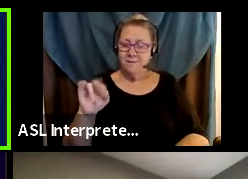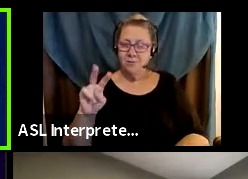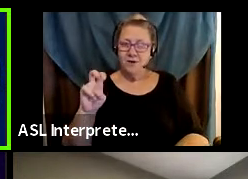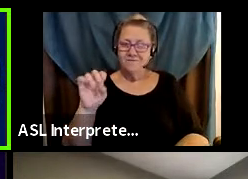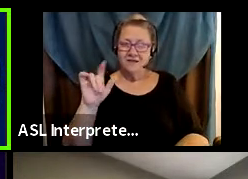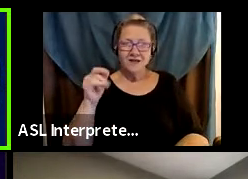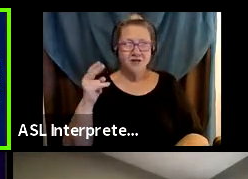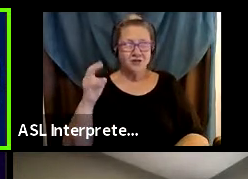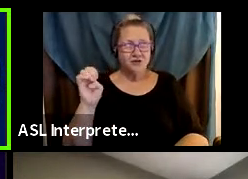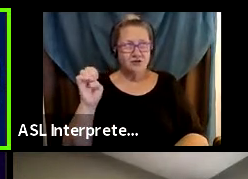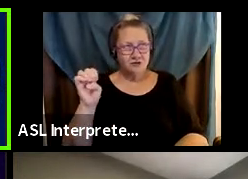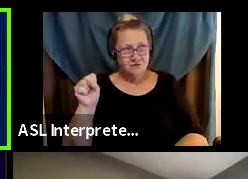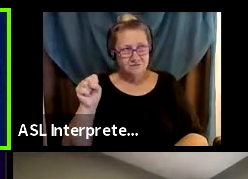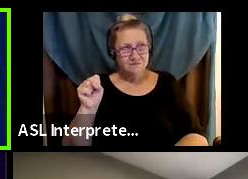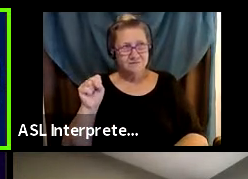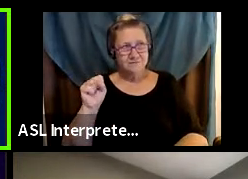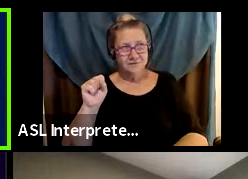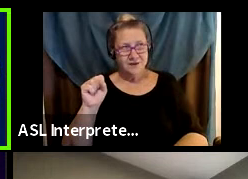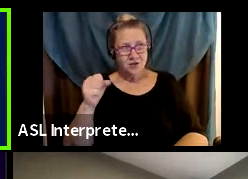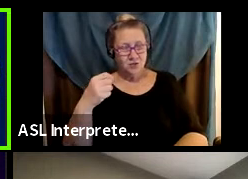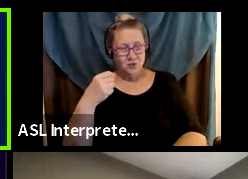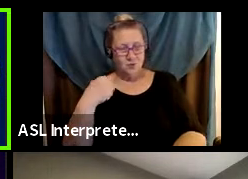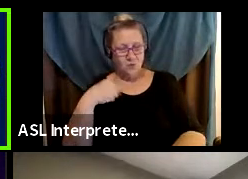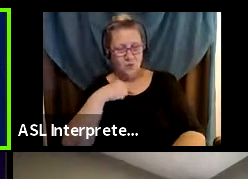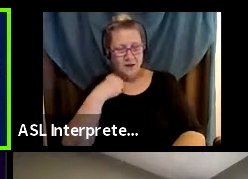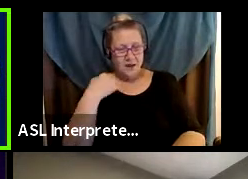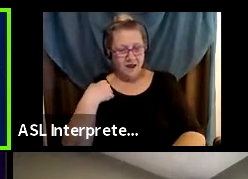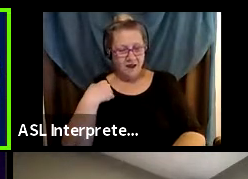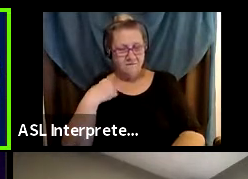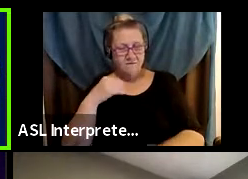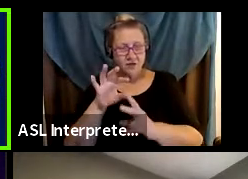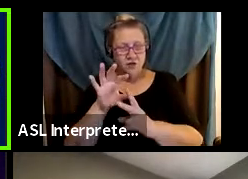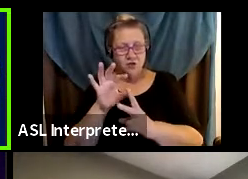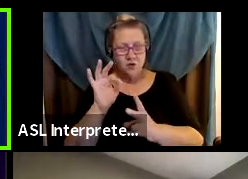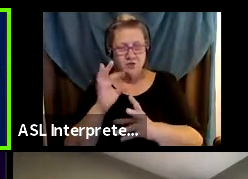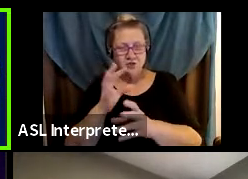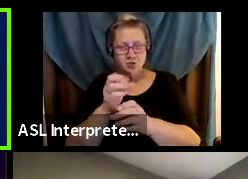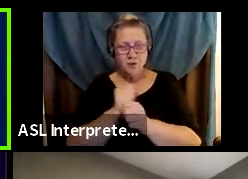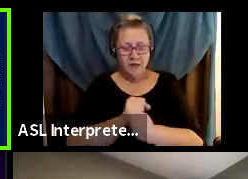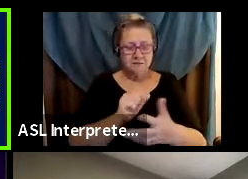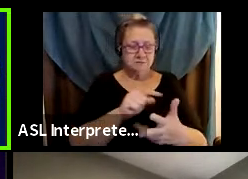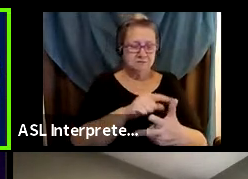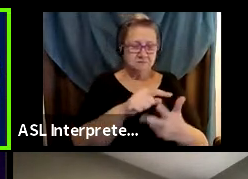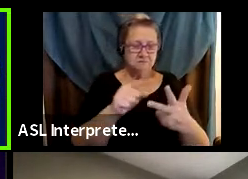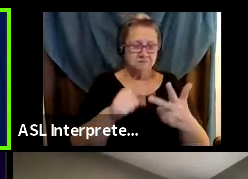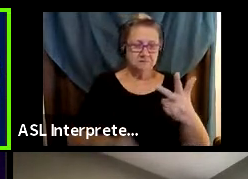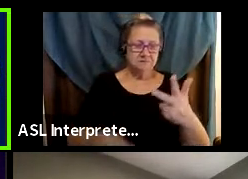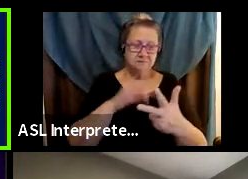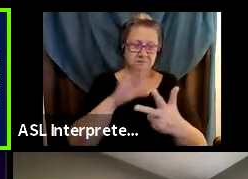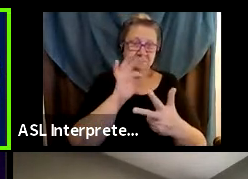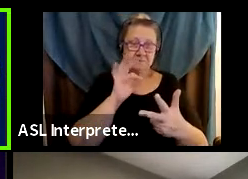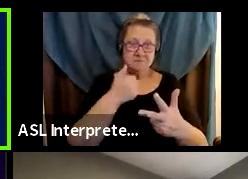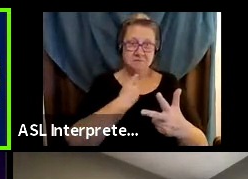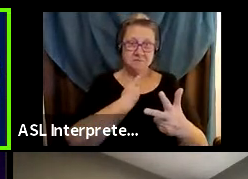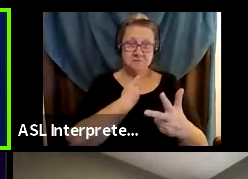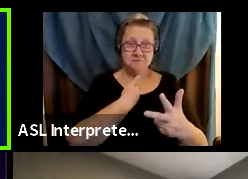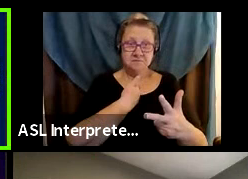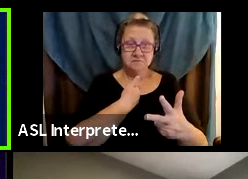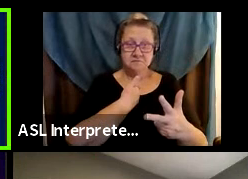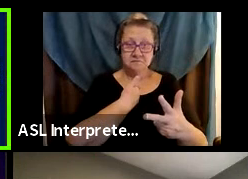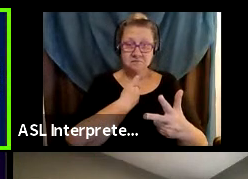have privilege have the choice to get Pfizer, Moderna, or